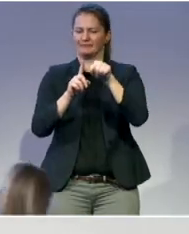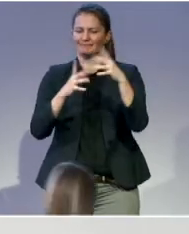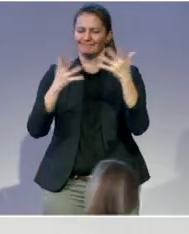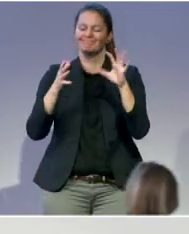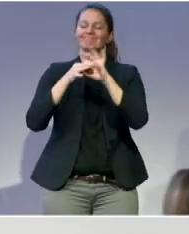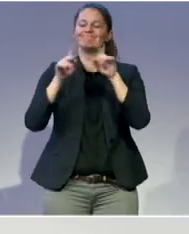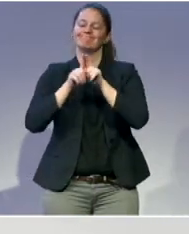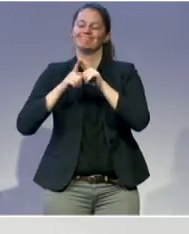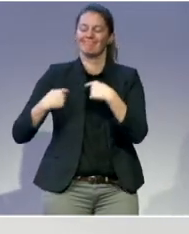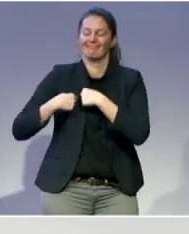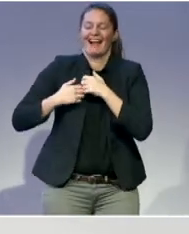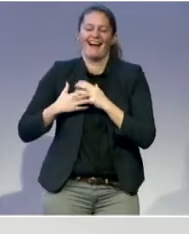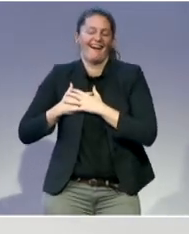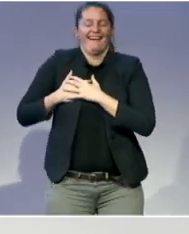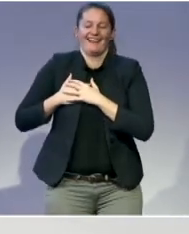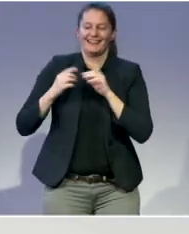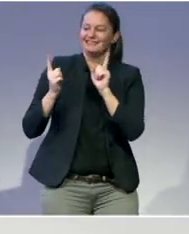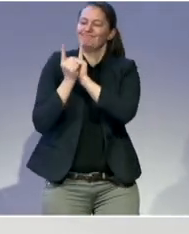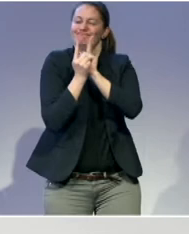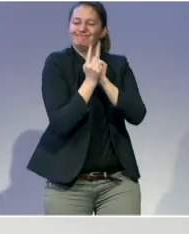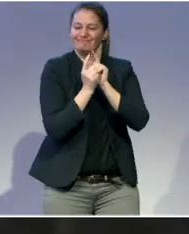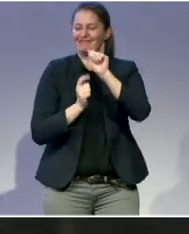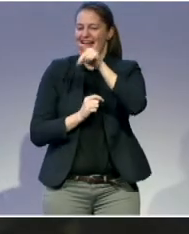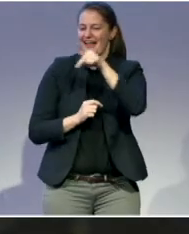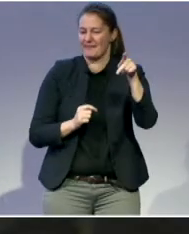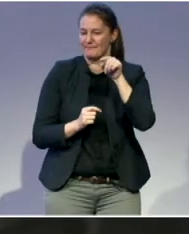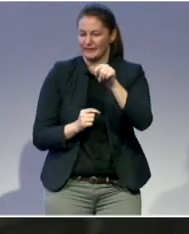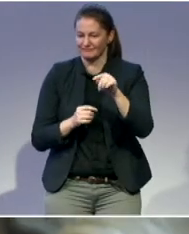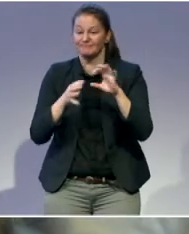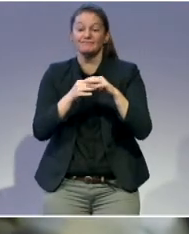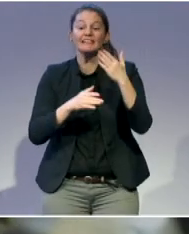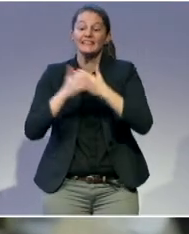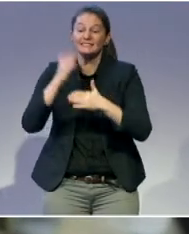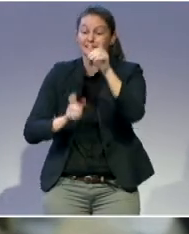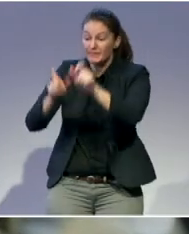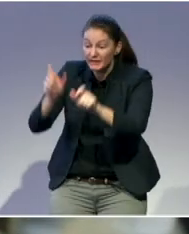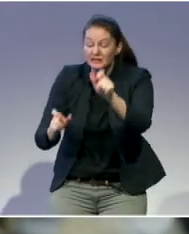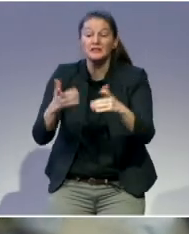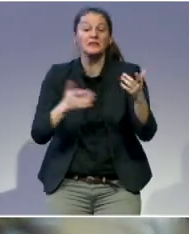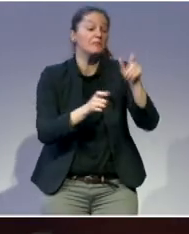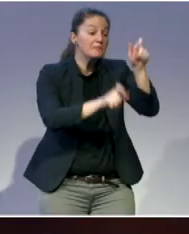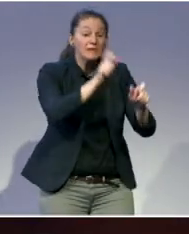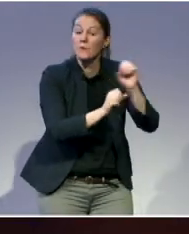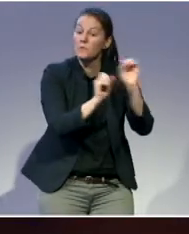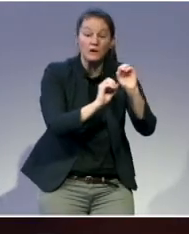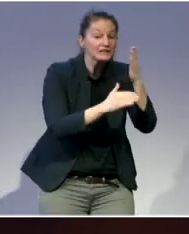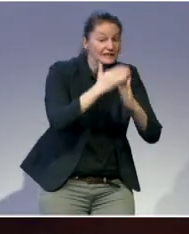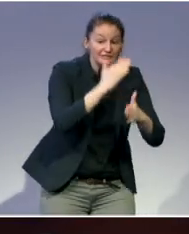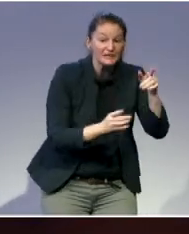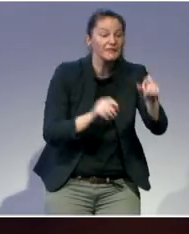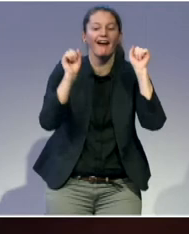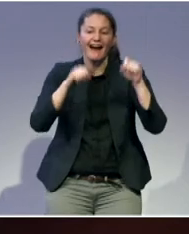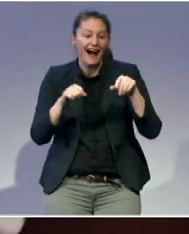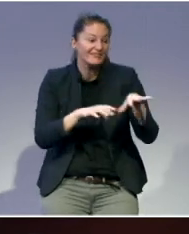Inklov's matchmaking app is for people with and without disabilities to make friends and connections. Inklov, short